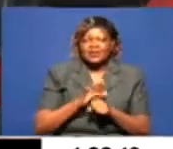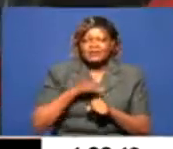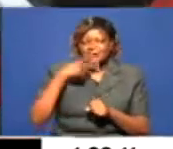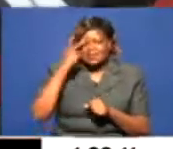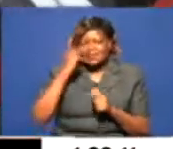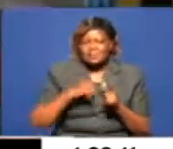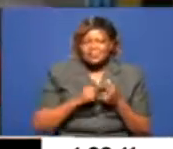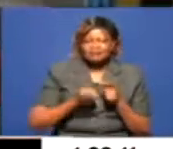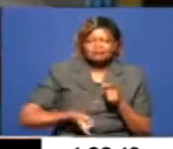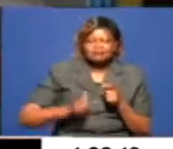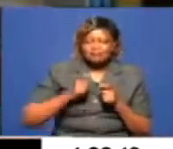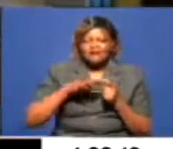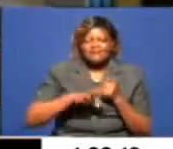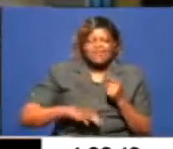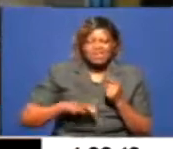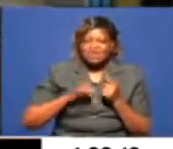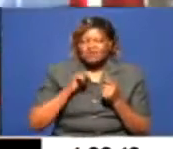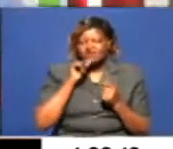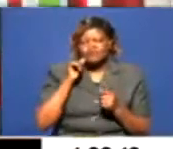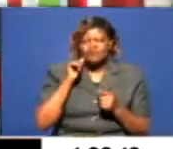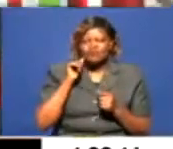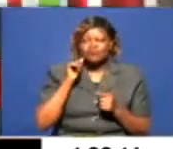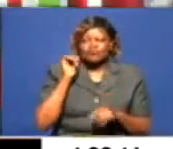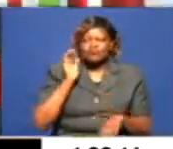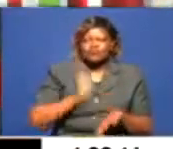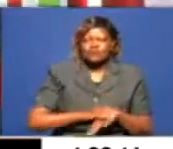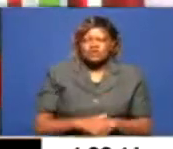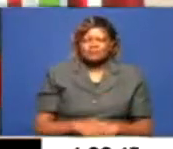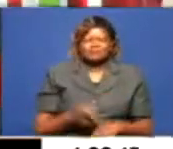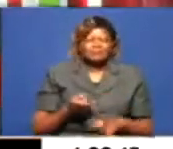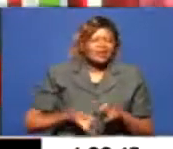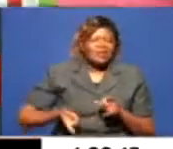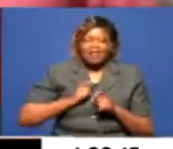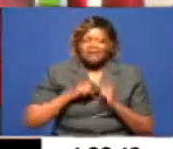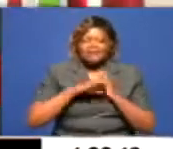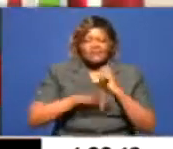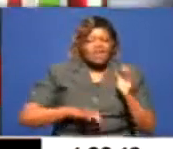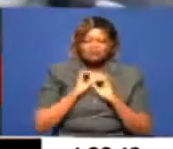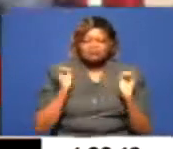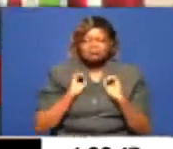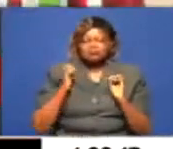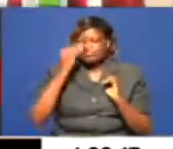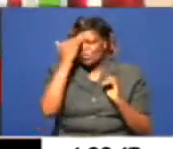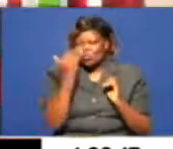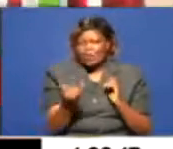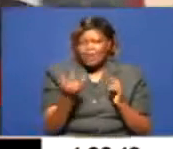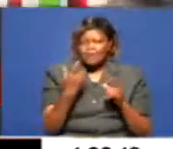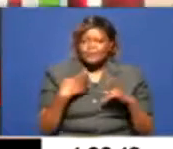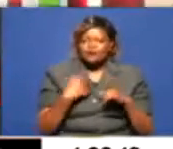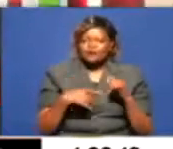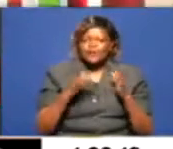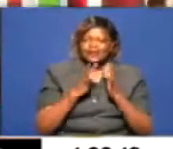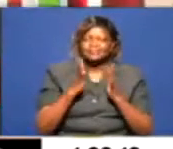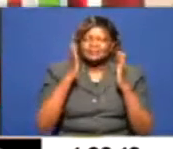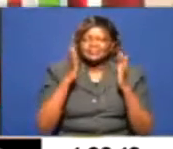hiking the fares would only compound the parents' misery. Hatuna bei tumeongeza, kwa sababu watu wametoka Christmas, watu wametoka New